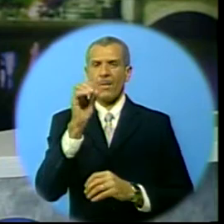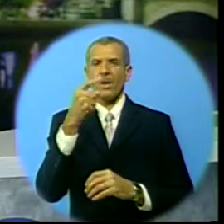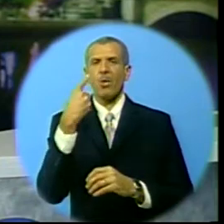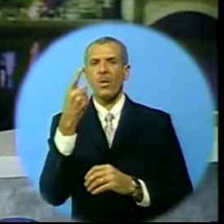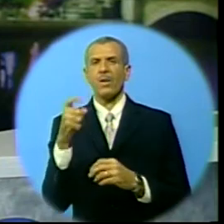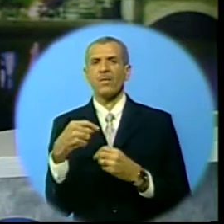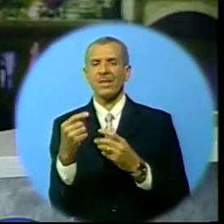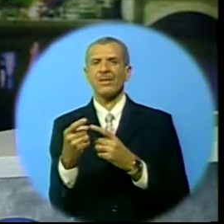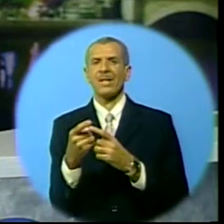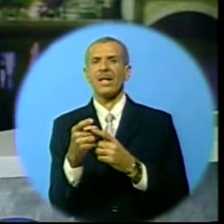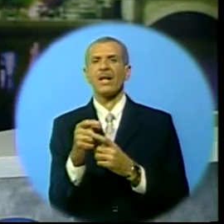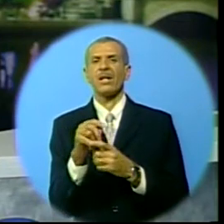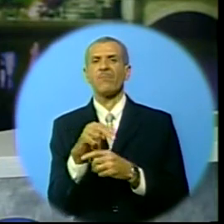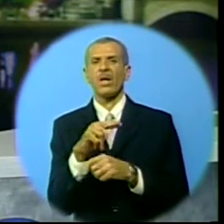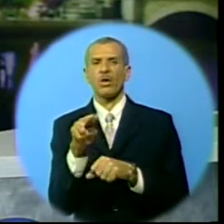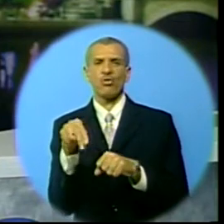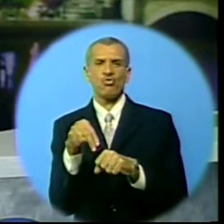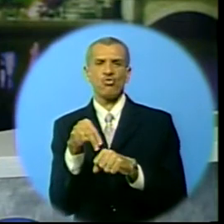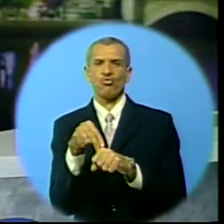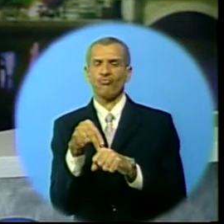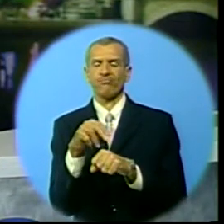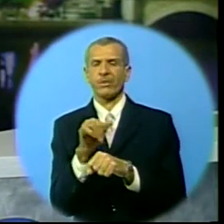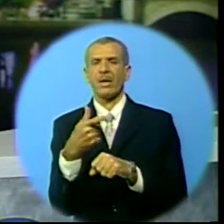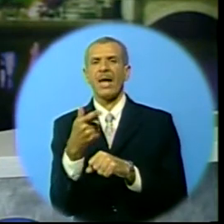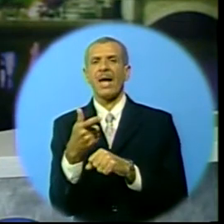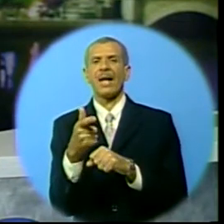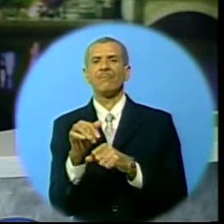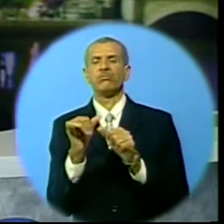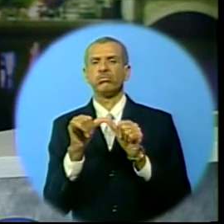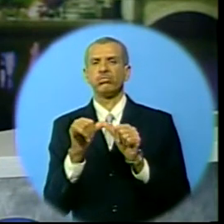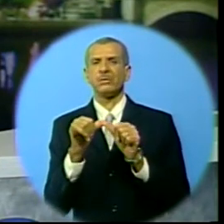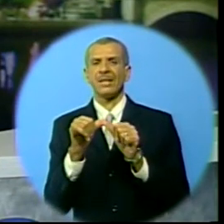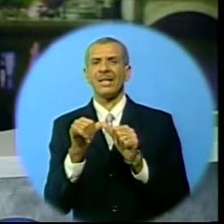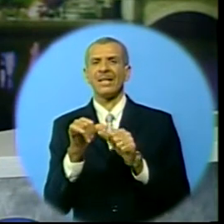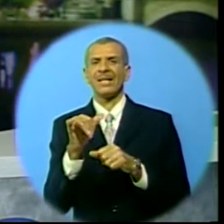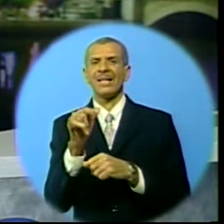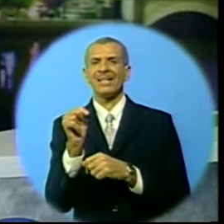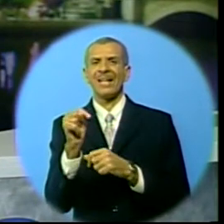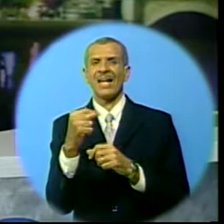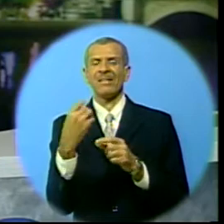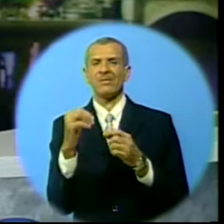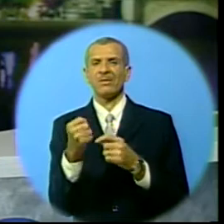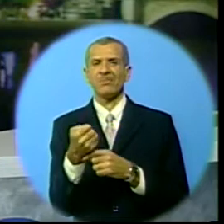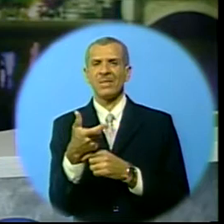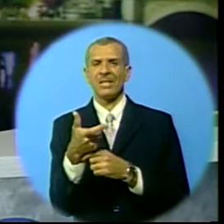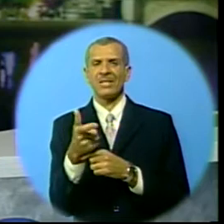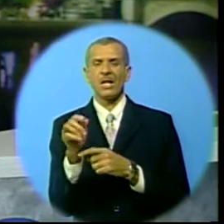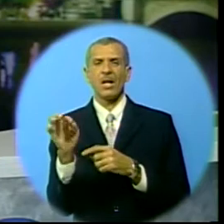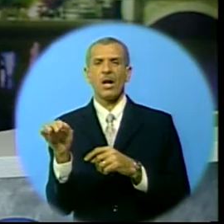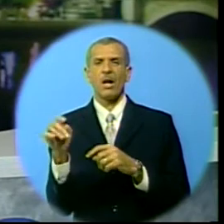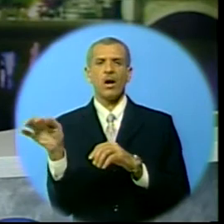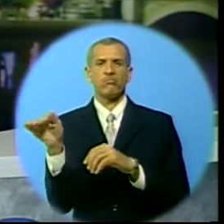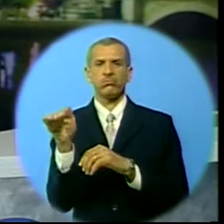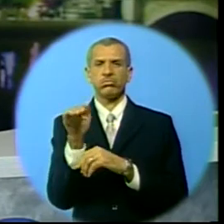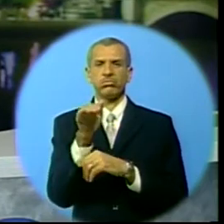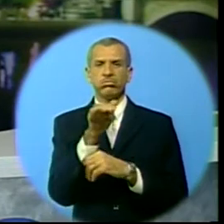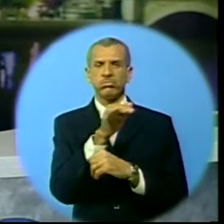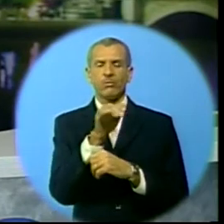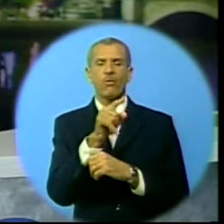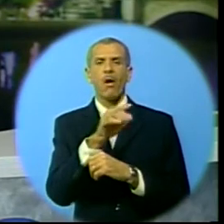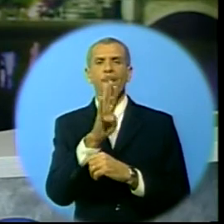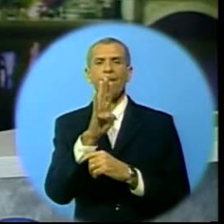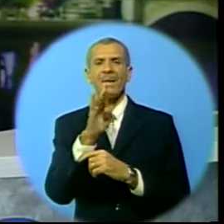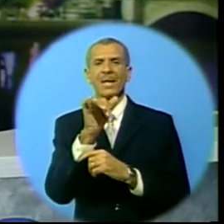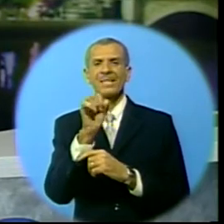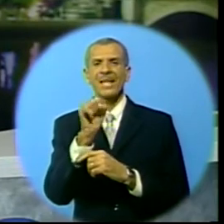net neutrality, that is, consistency in internet speeds and quality across the networks for basic broadband